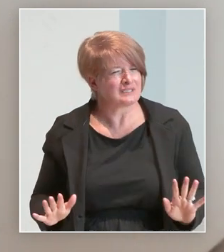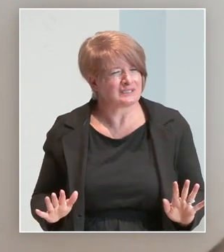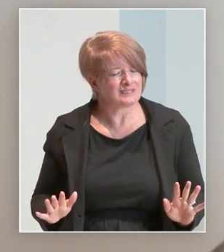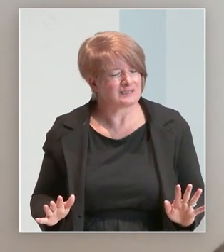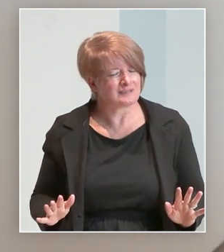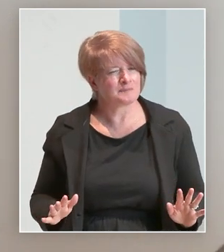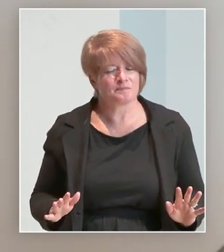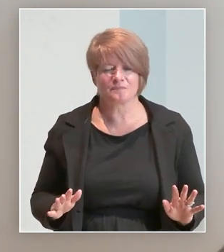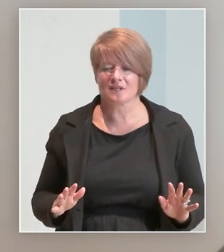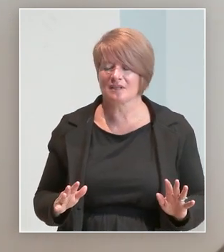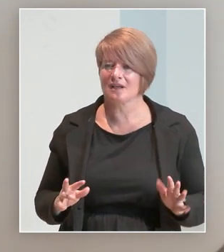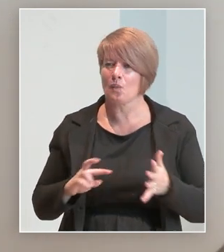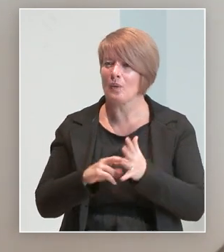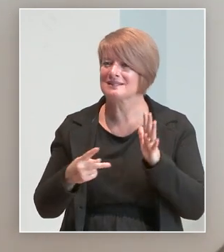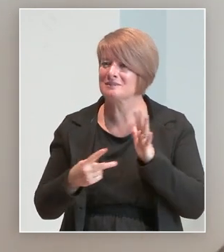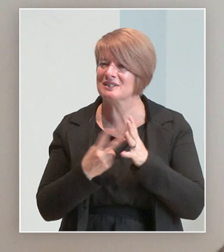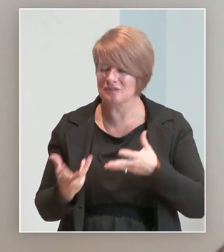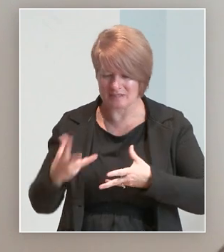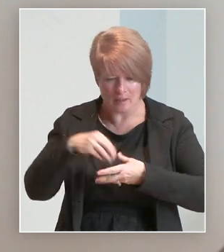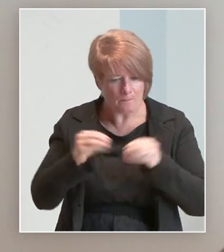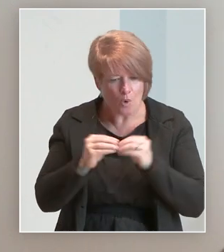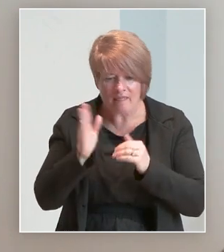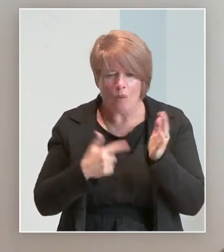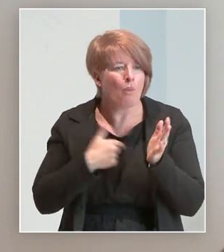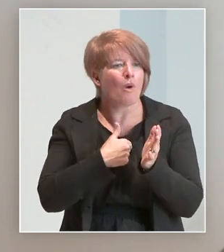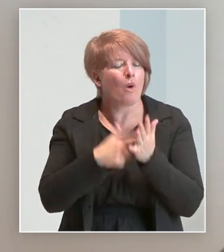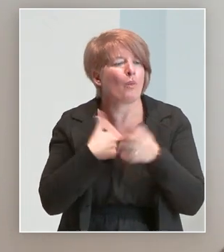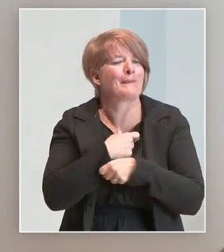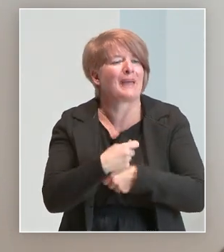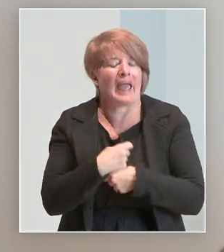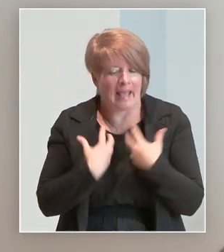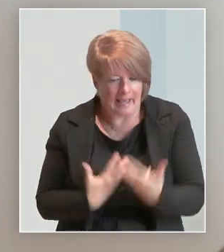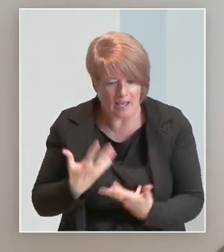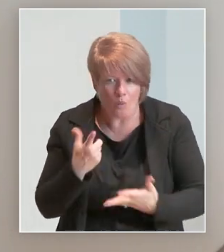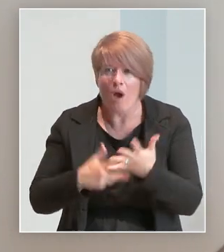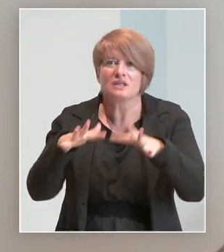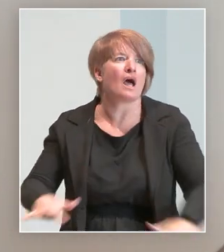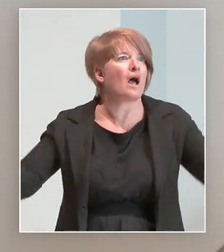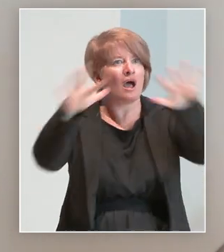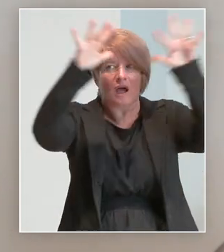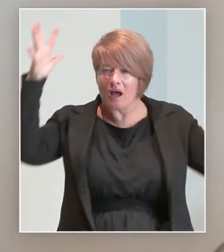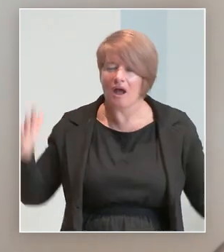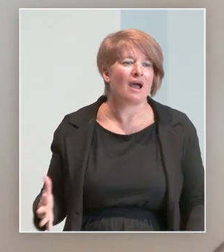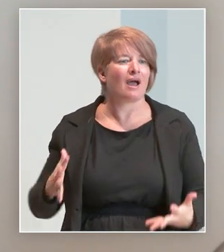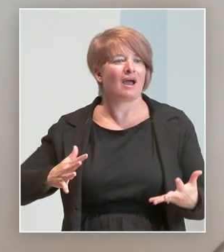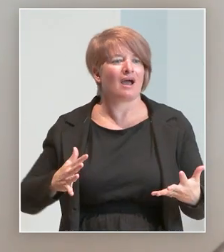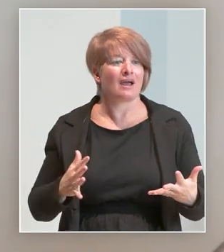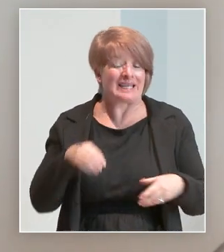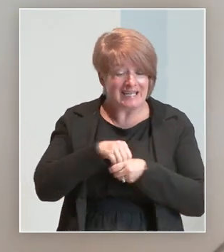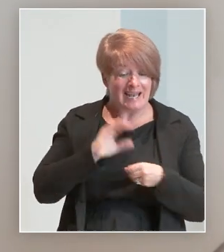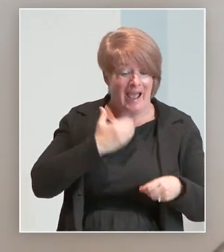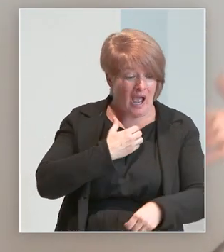it means to embody sentience beyond the container of what we construct within a marrow, confine, well, within the